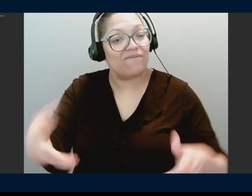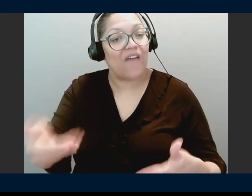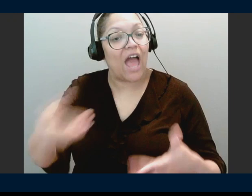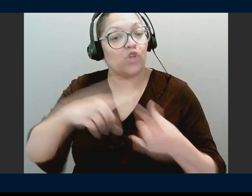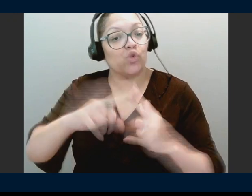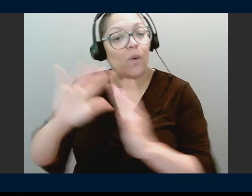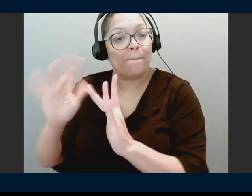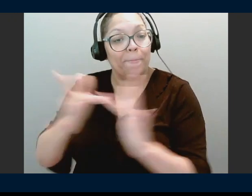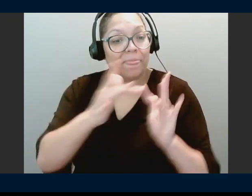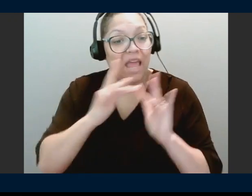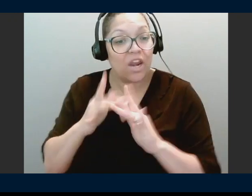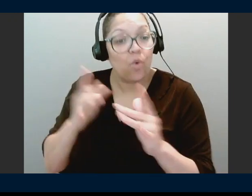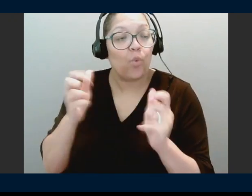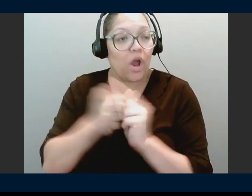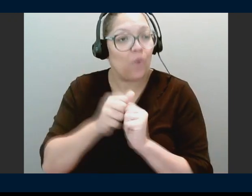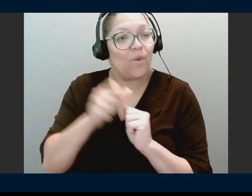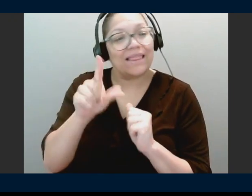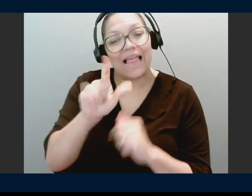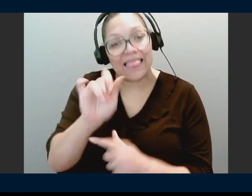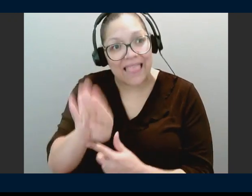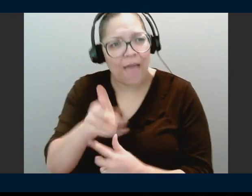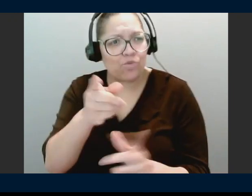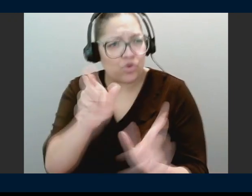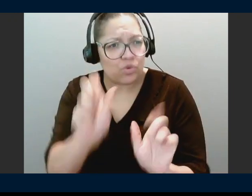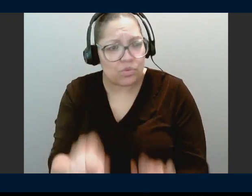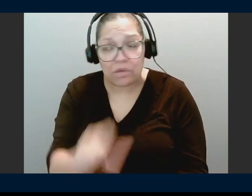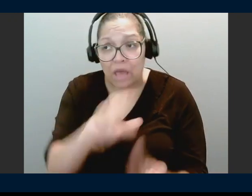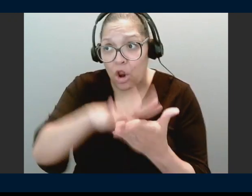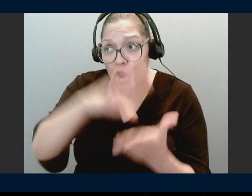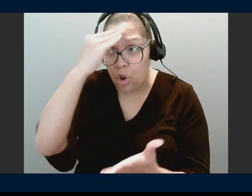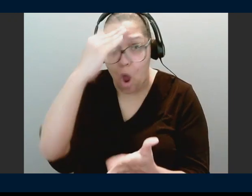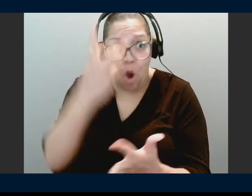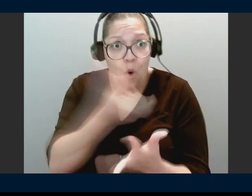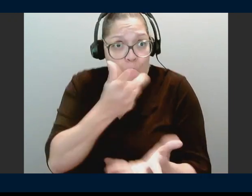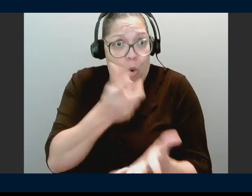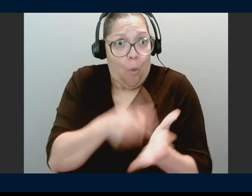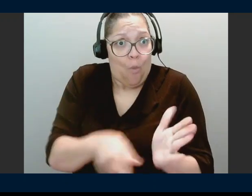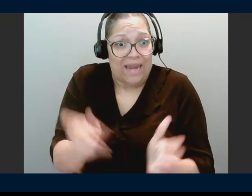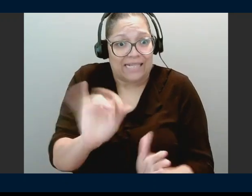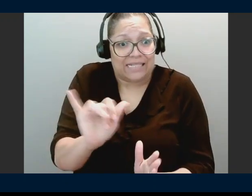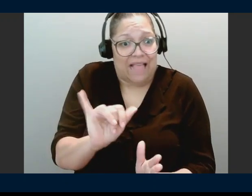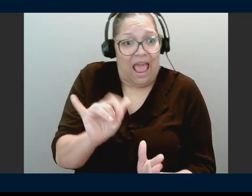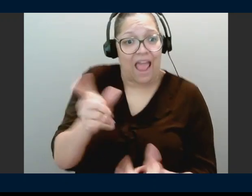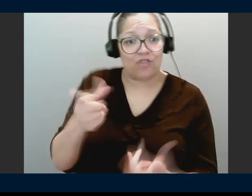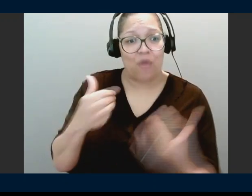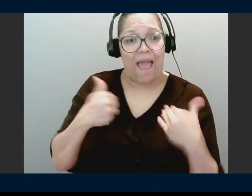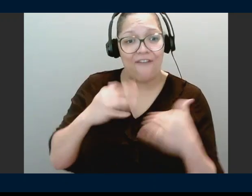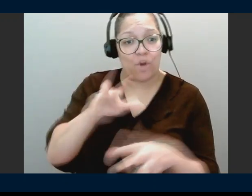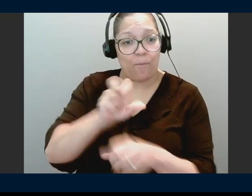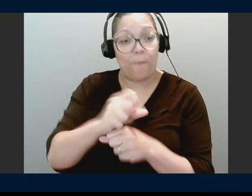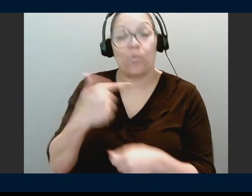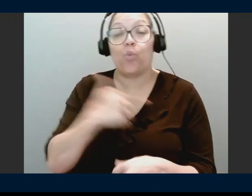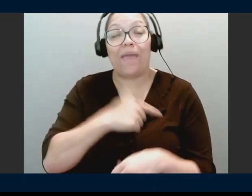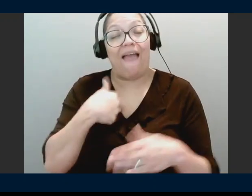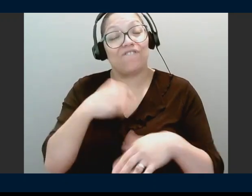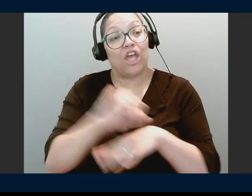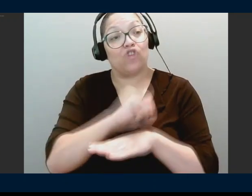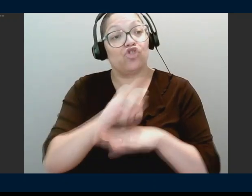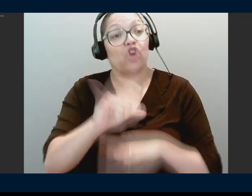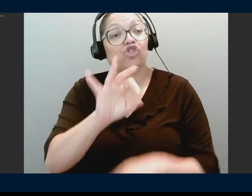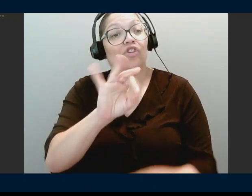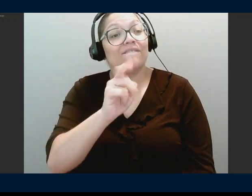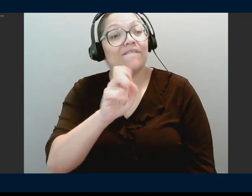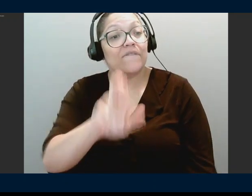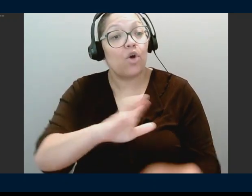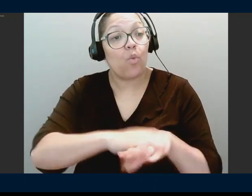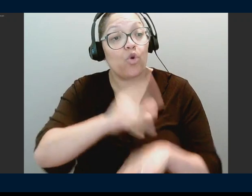our national laboratories where you can learn about what it's like to actually have one of these appointments at a national laboratory. So we have our internship fair coming up on November